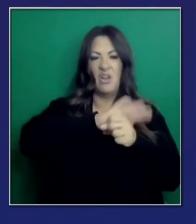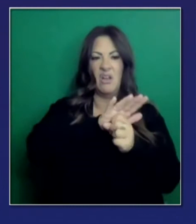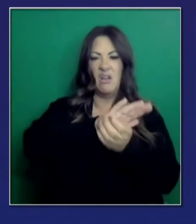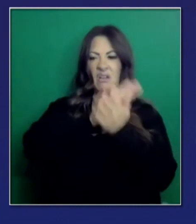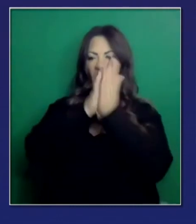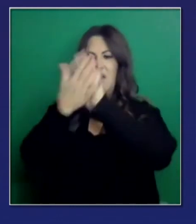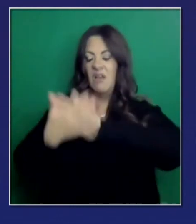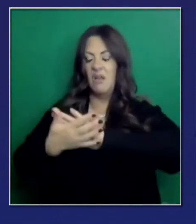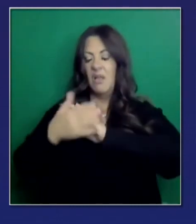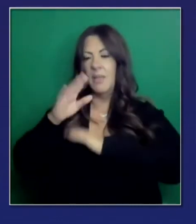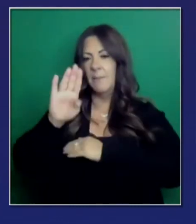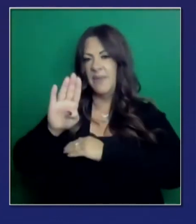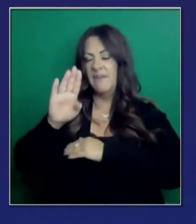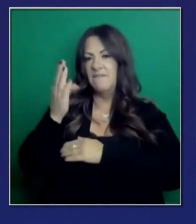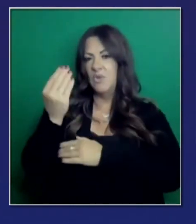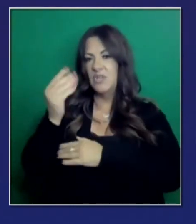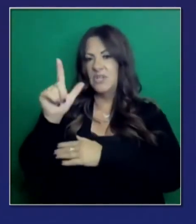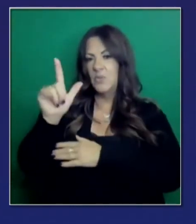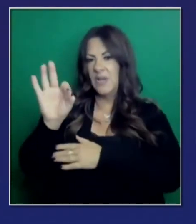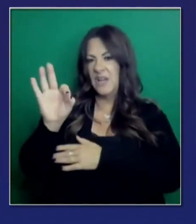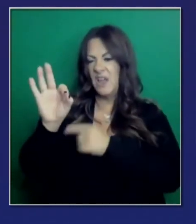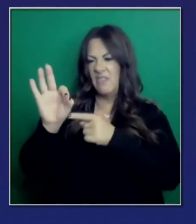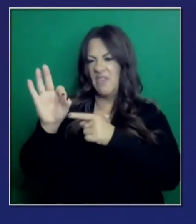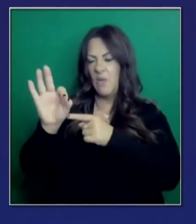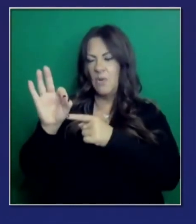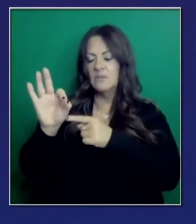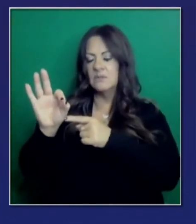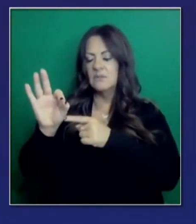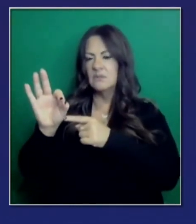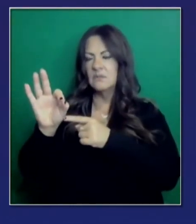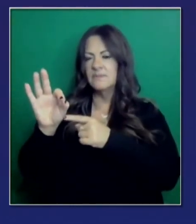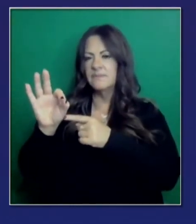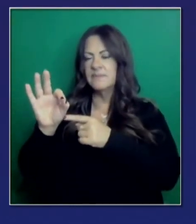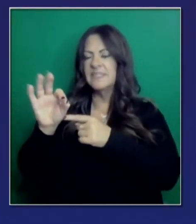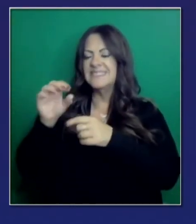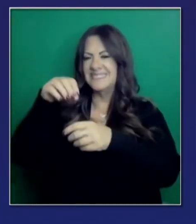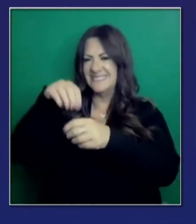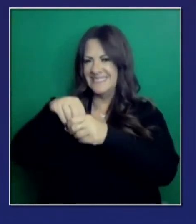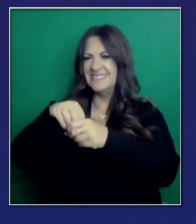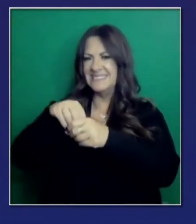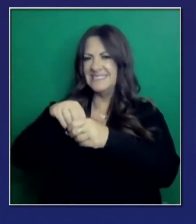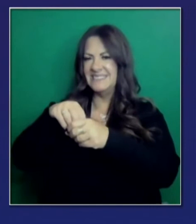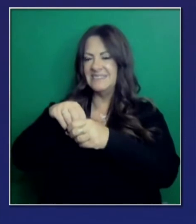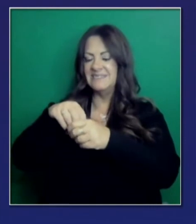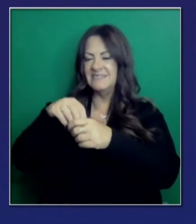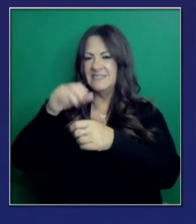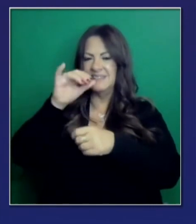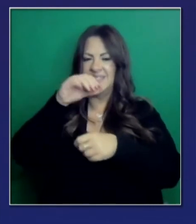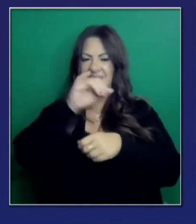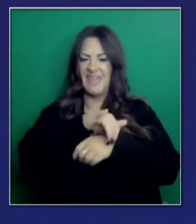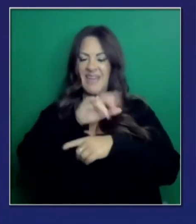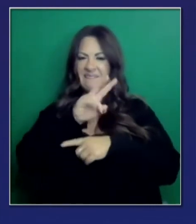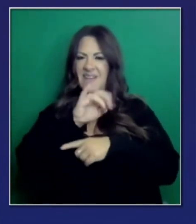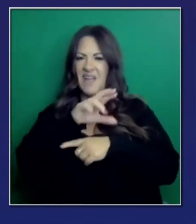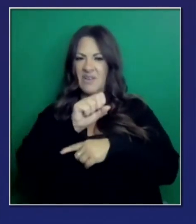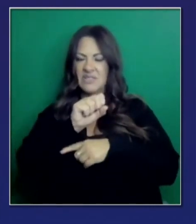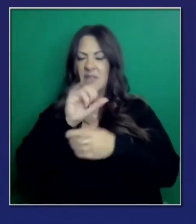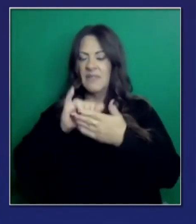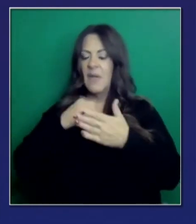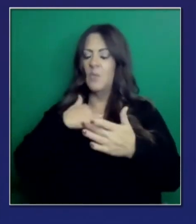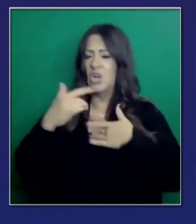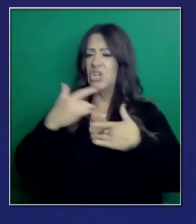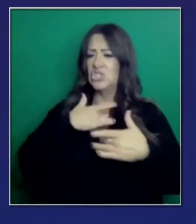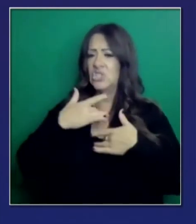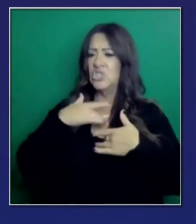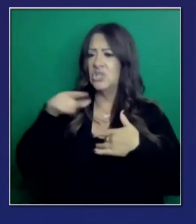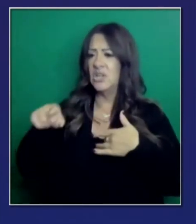B1429, actually the mutation is also in the binding region of that virus. So that means that we're concerned that it attaches to the human